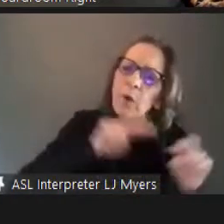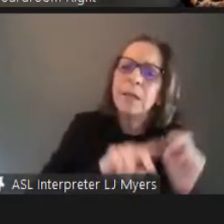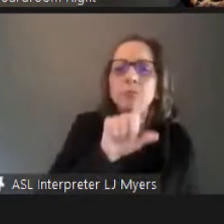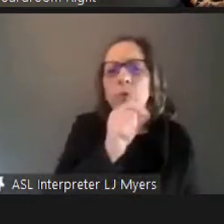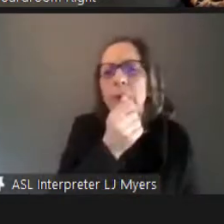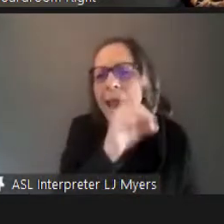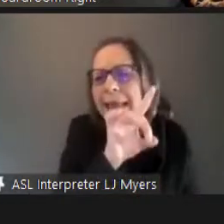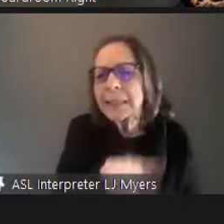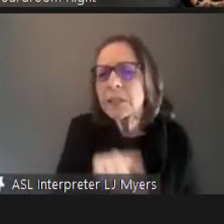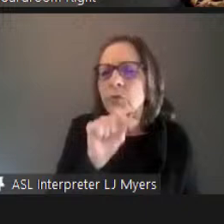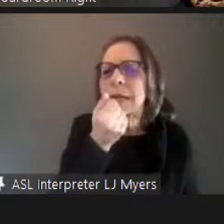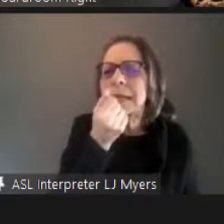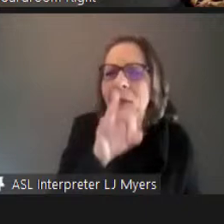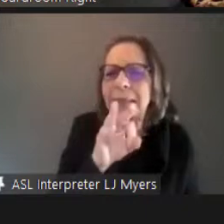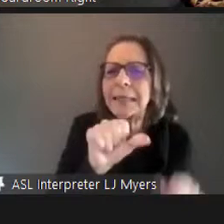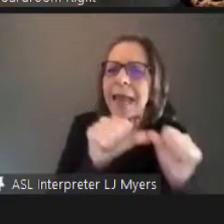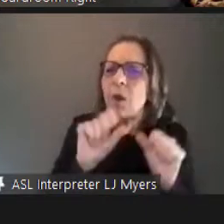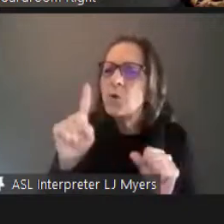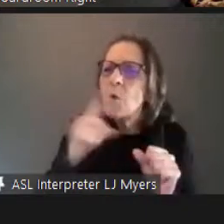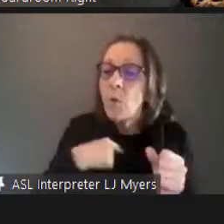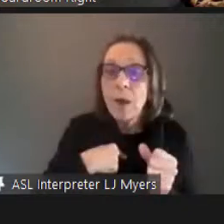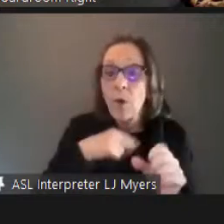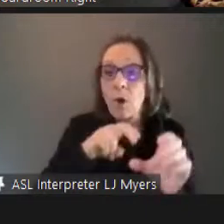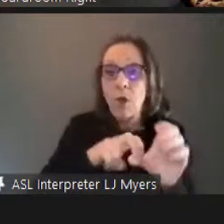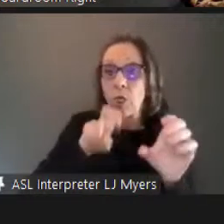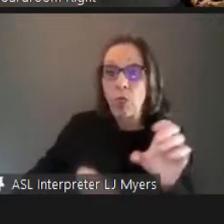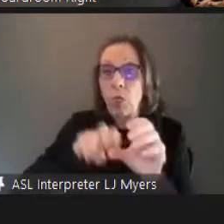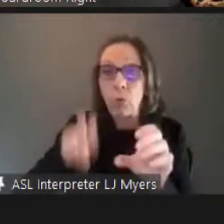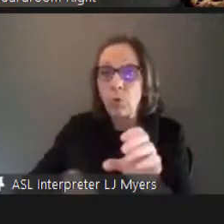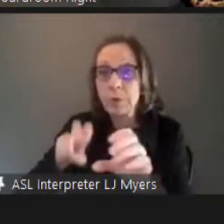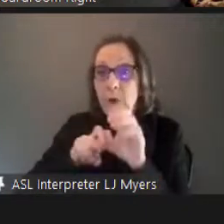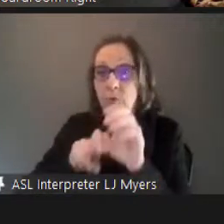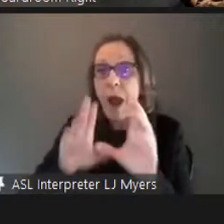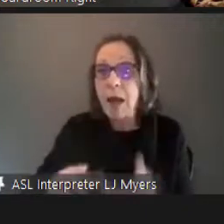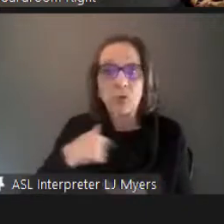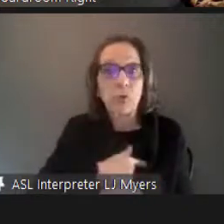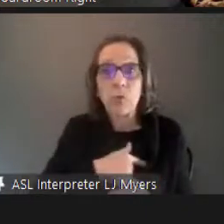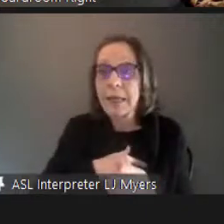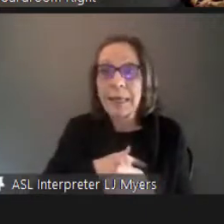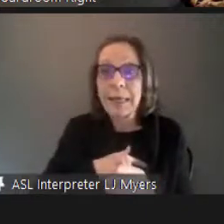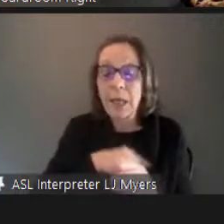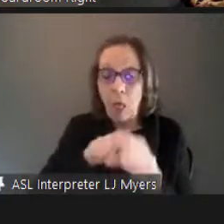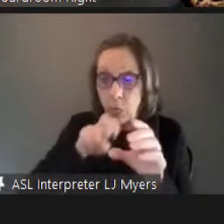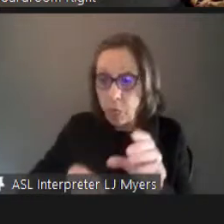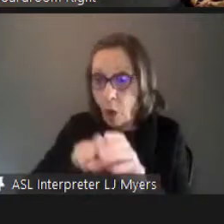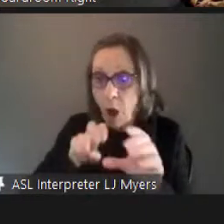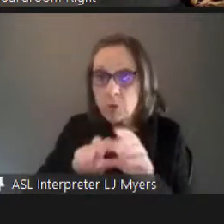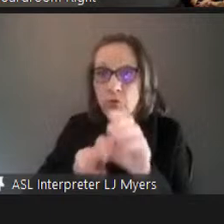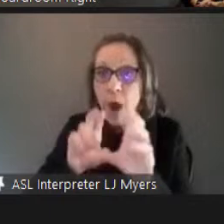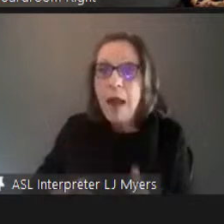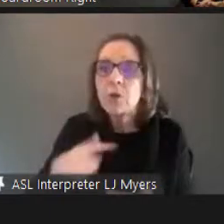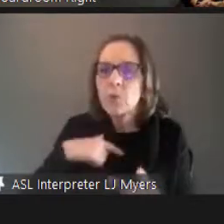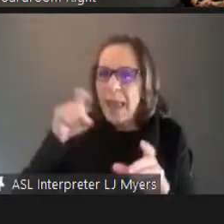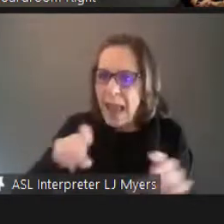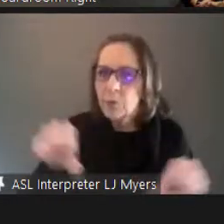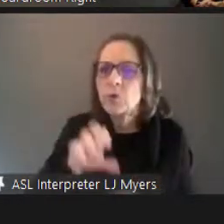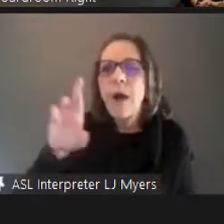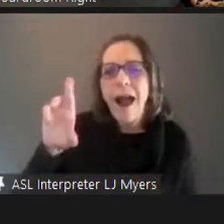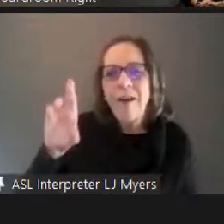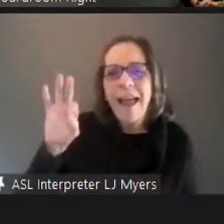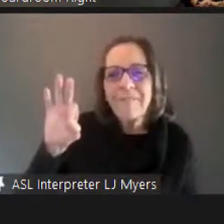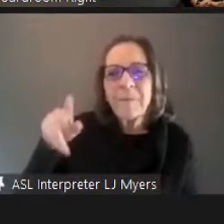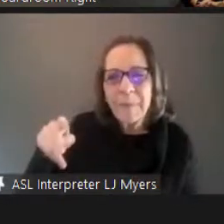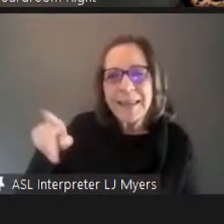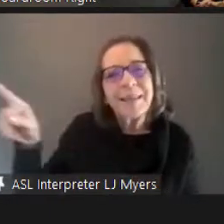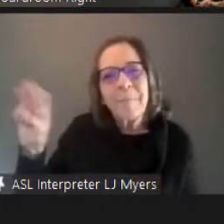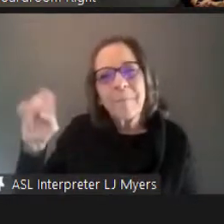2019 at areas where we were losing ridership, and our ridership loss drove us to do an RFP, as Molly said, and it took